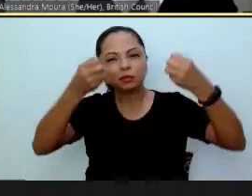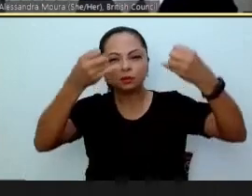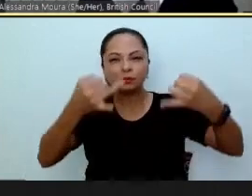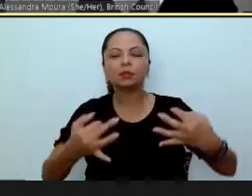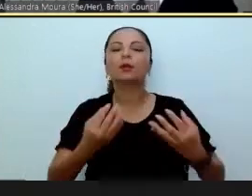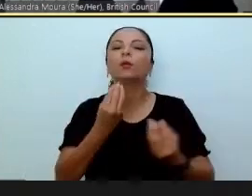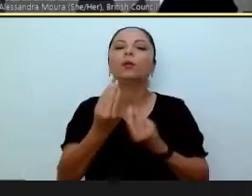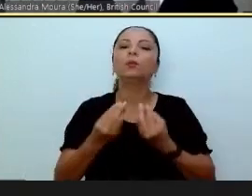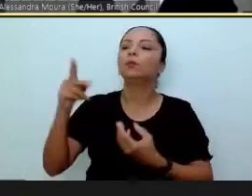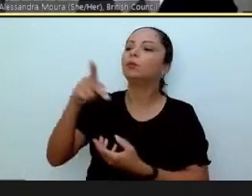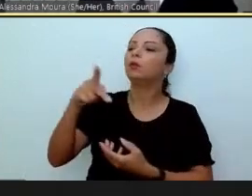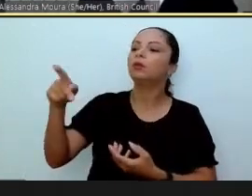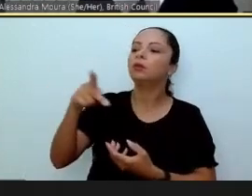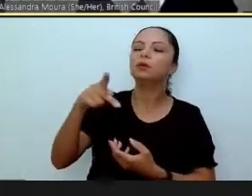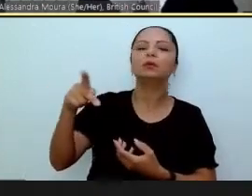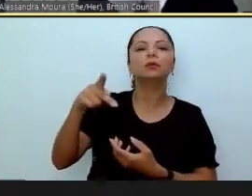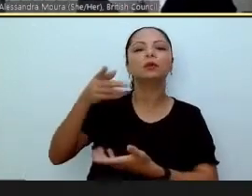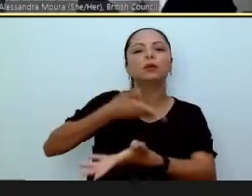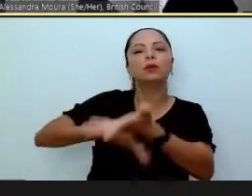Yeah.